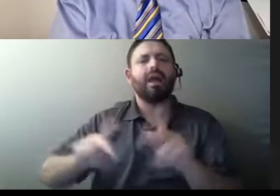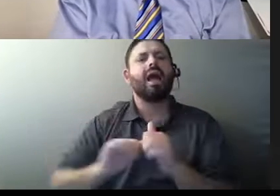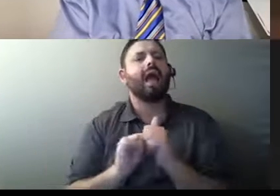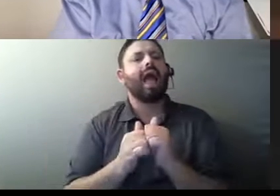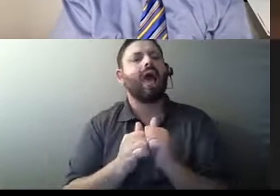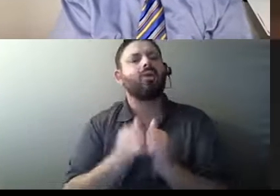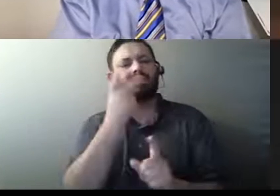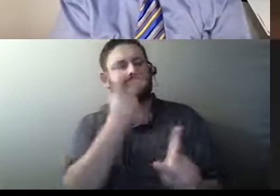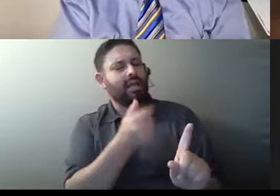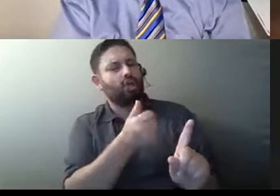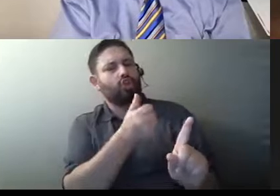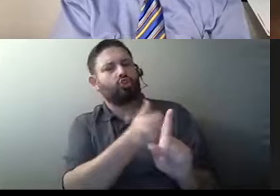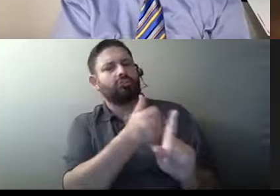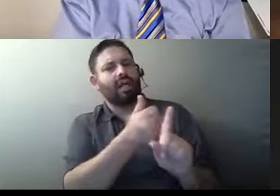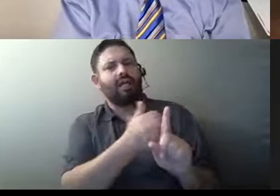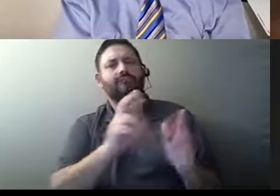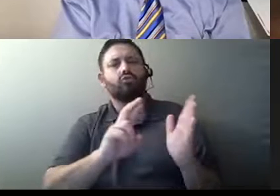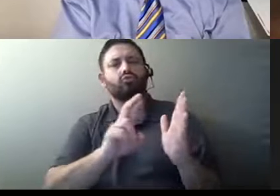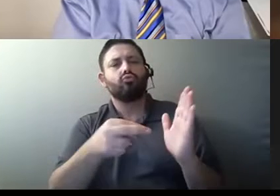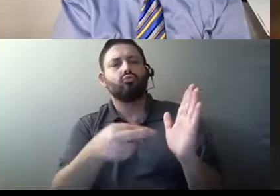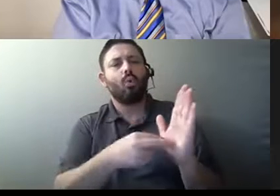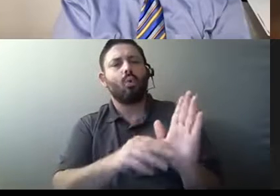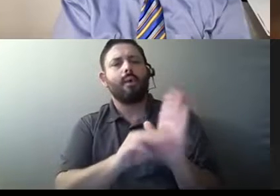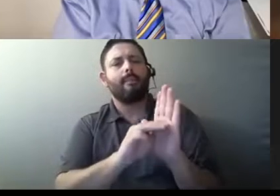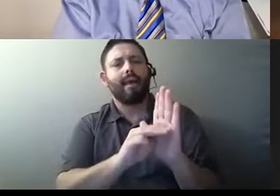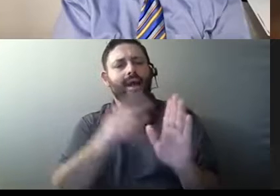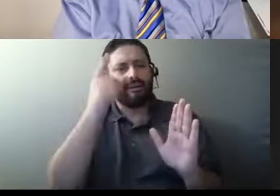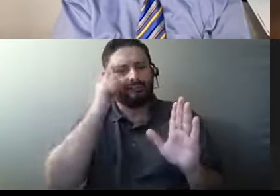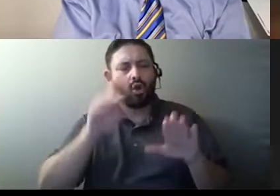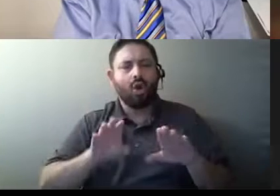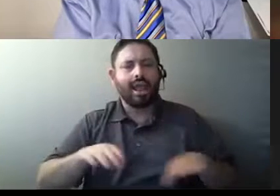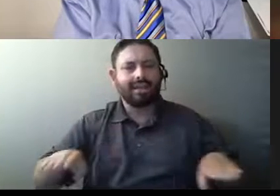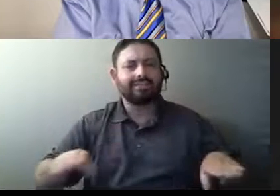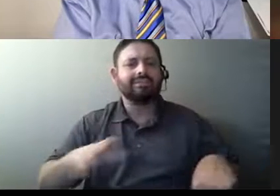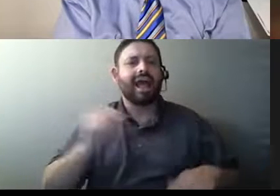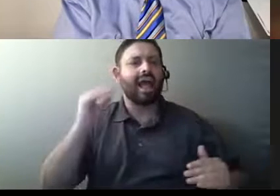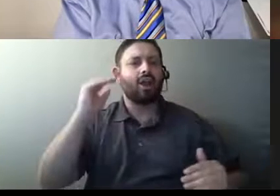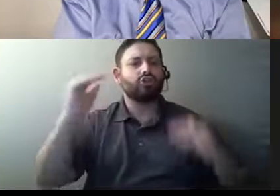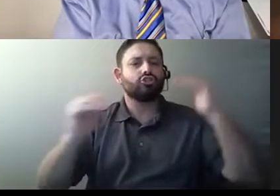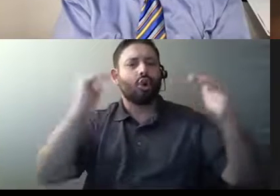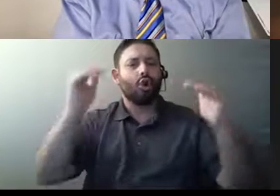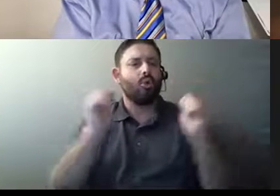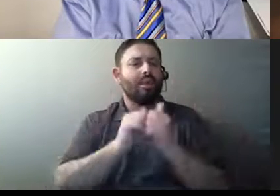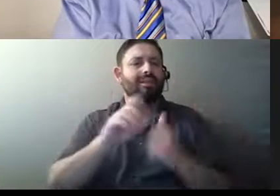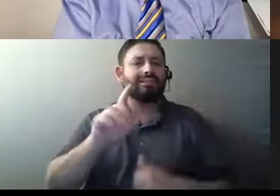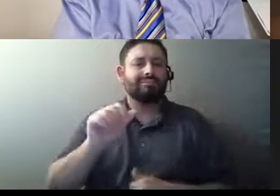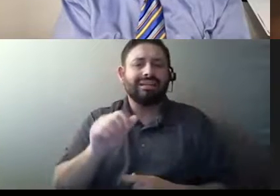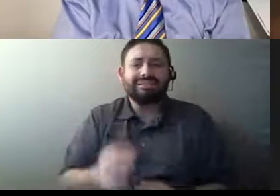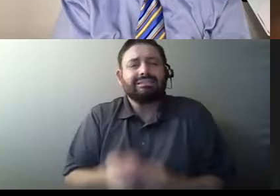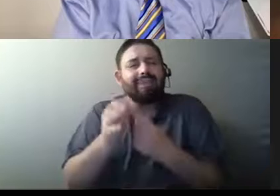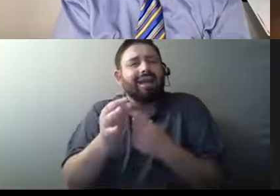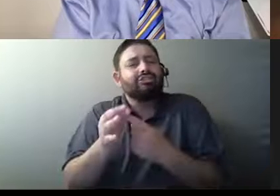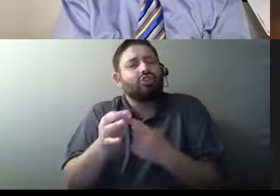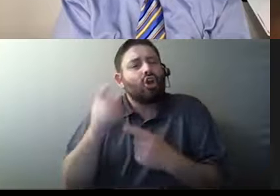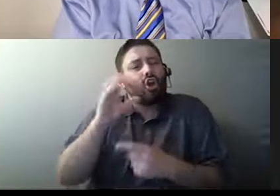see yourself being a role model for kids and adults with disabilities, especially looking for work, trying to build trust